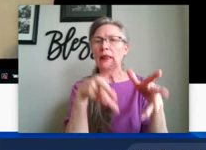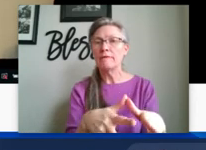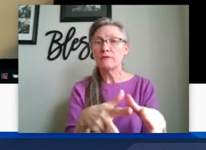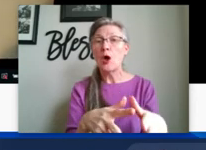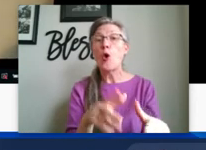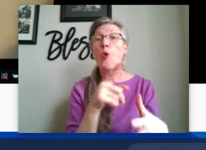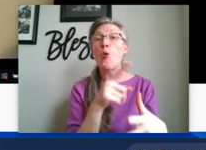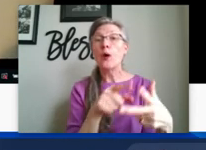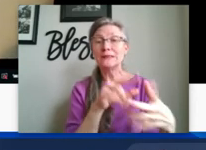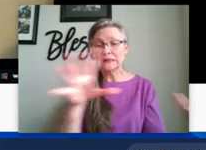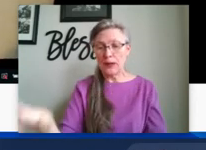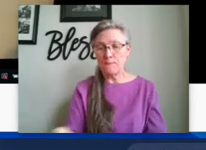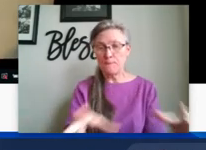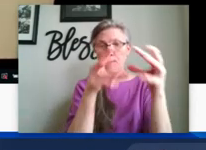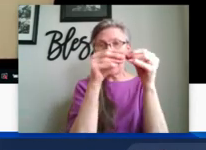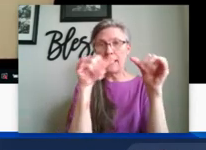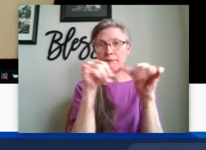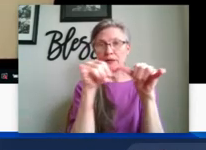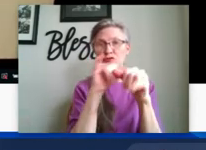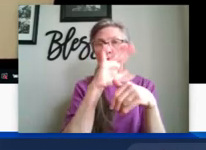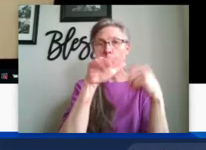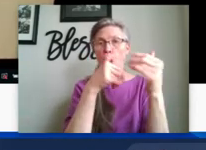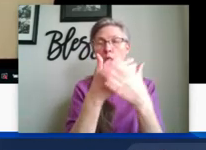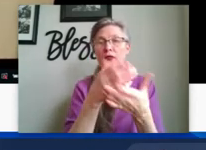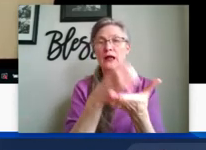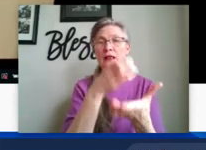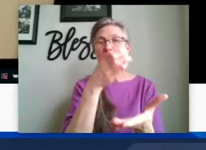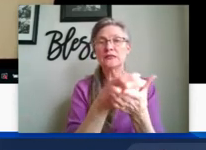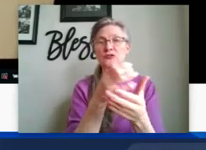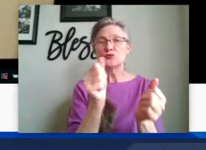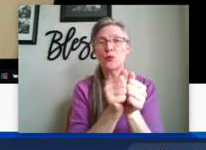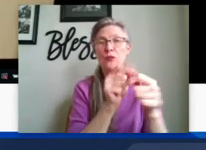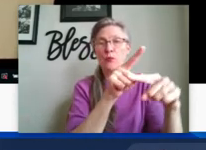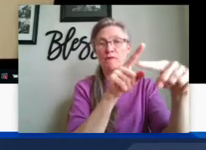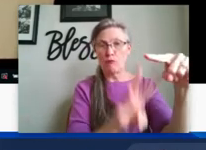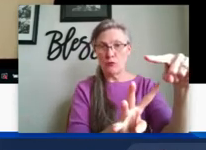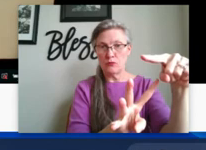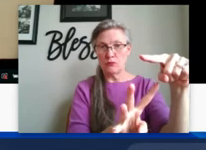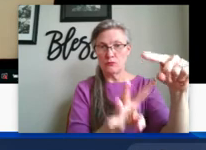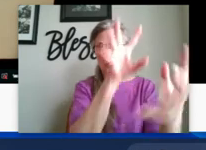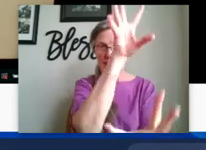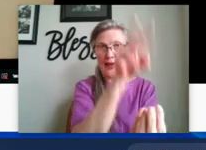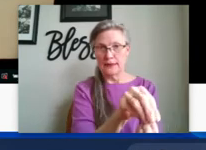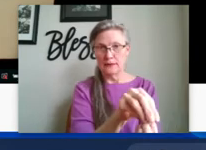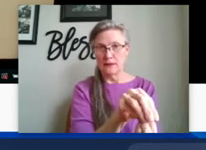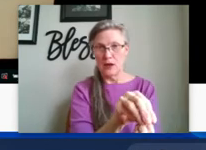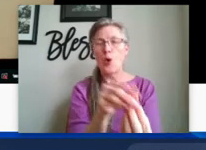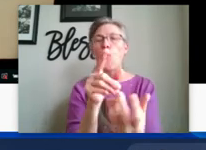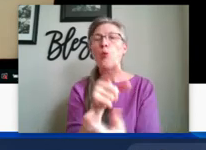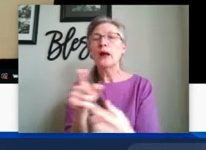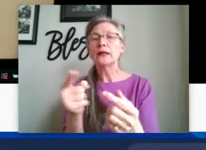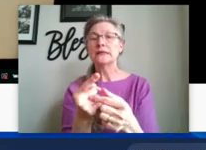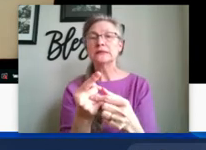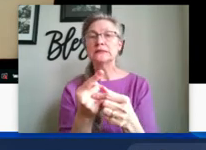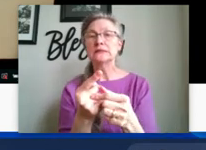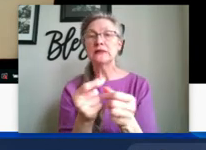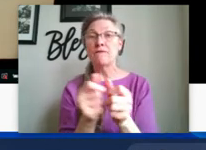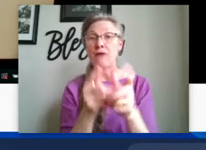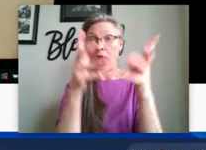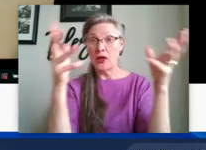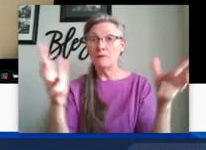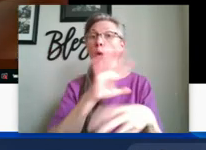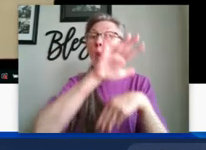is the combined measure of all of the glasses with 1/4 cup? And lastly, what is the combined liquid volume of